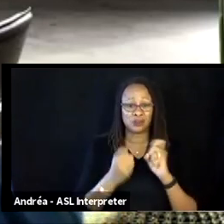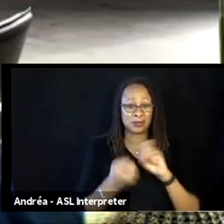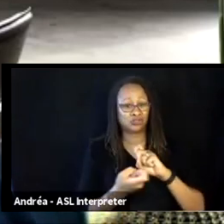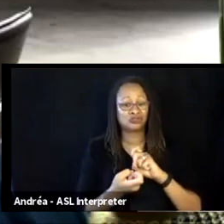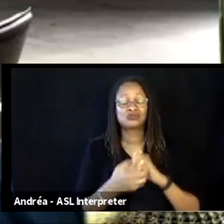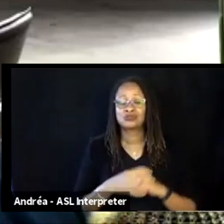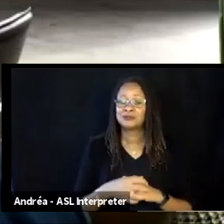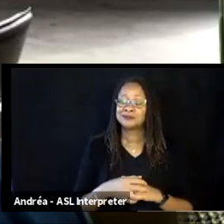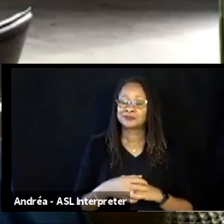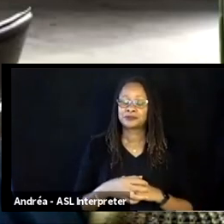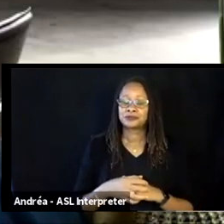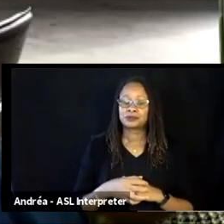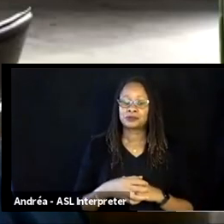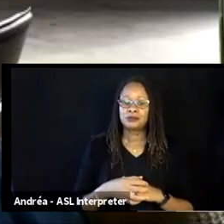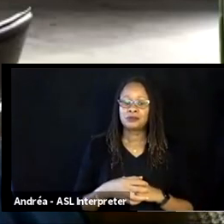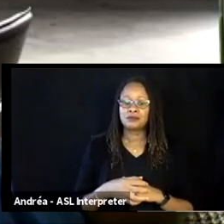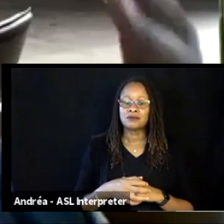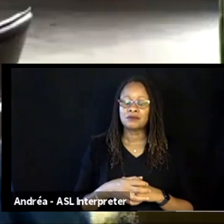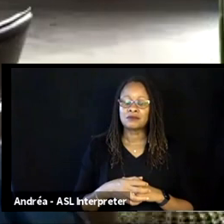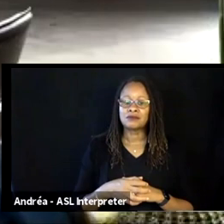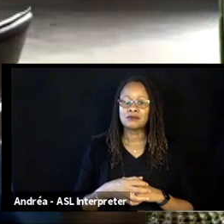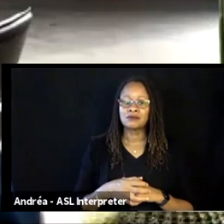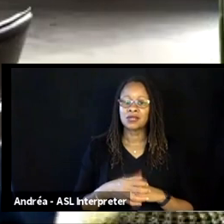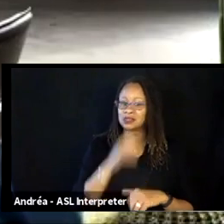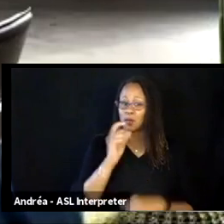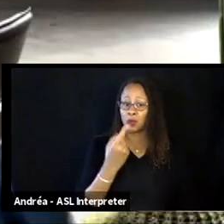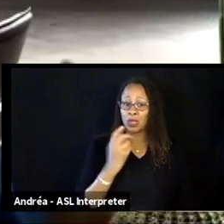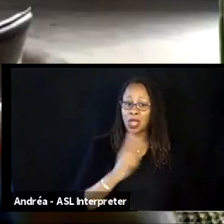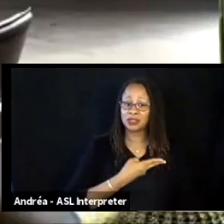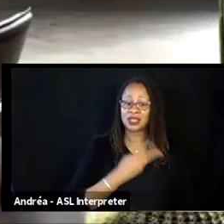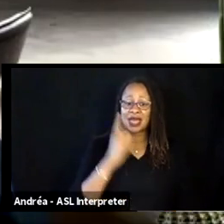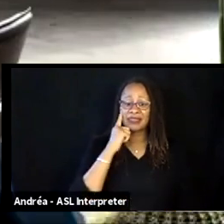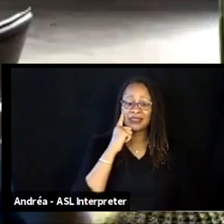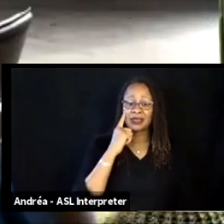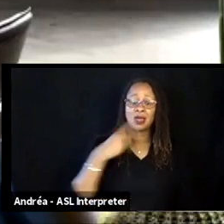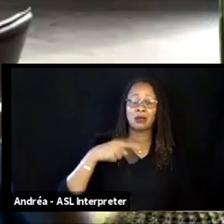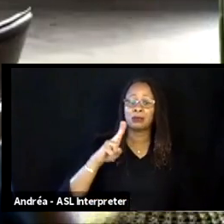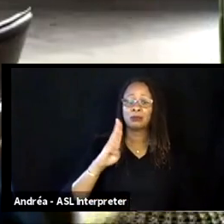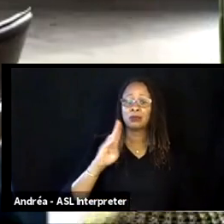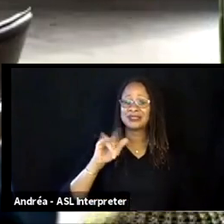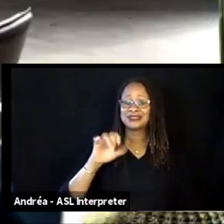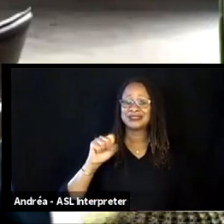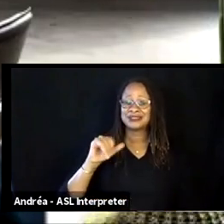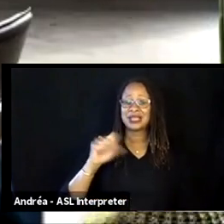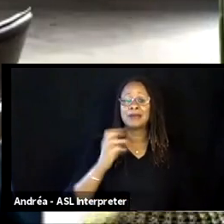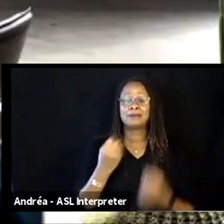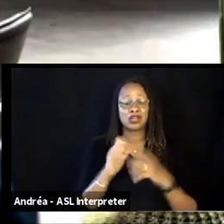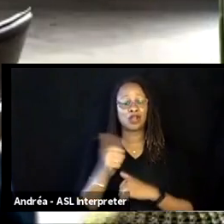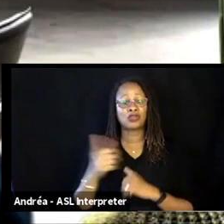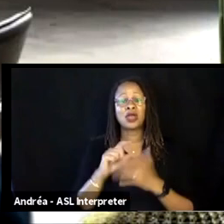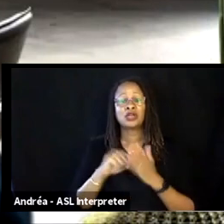We are, and I don't think it's just us. I think Publicis and many others will be doing the same. We're starting